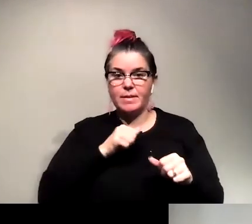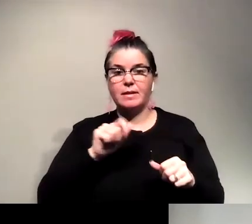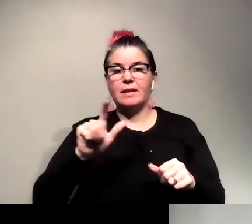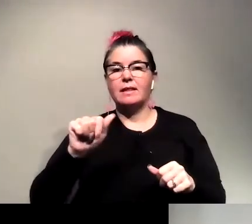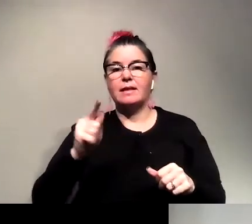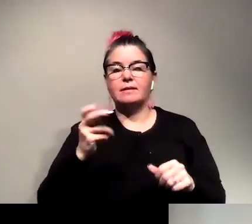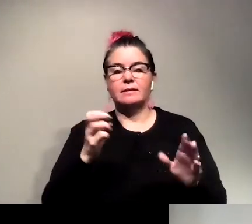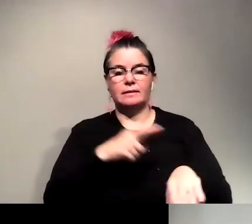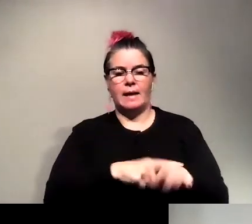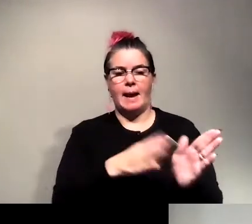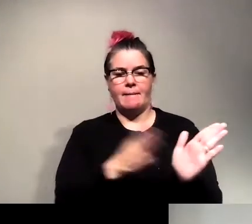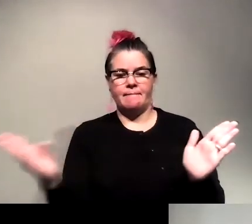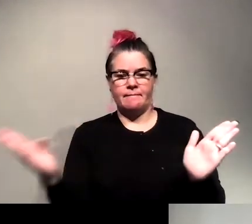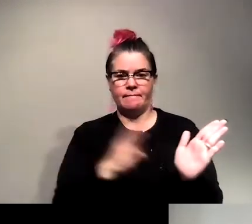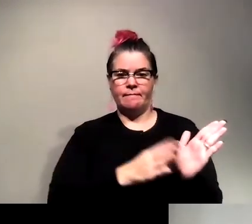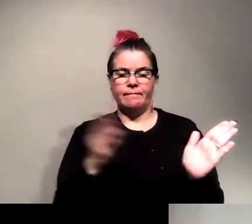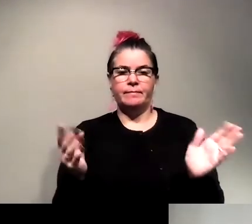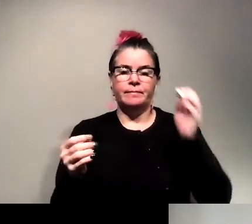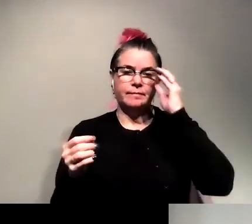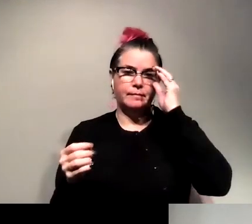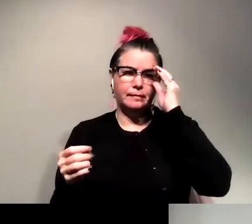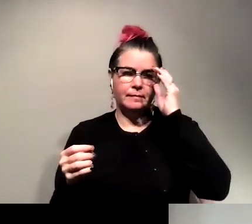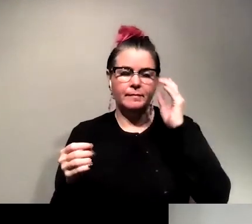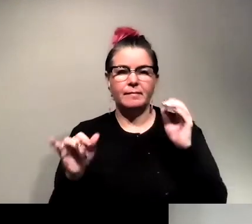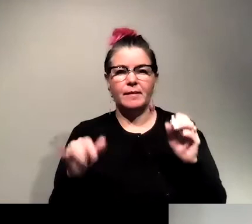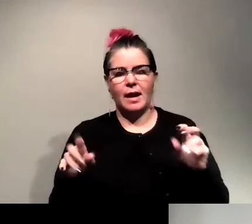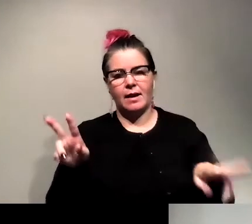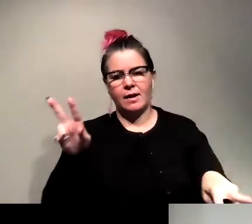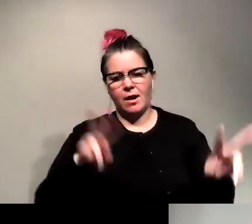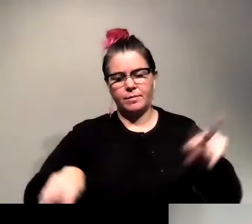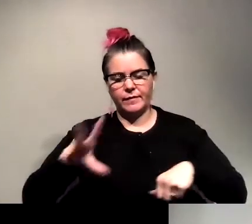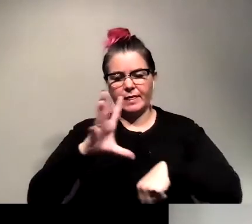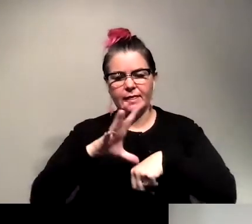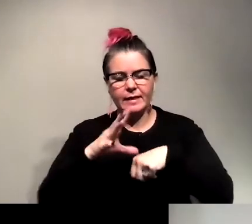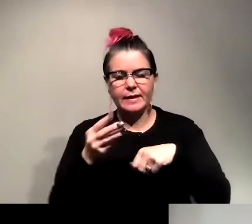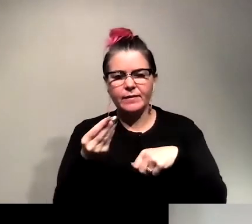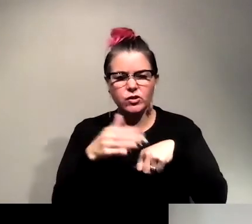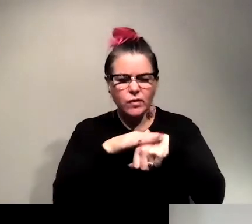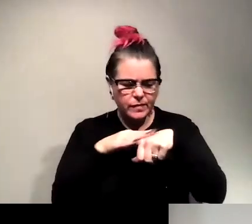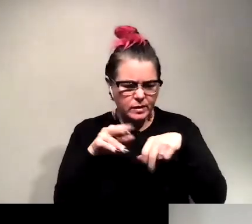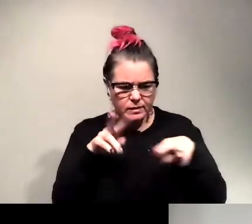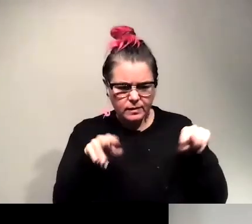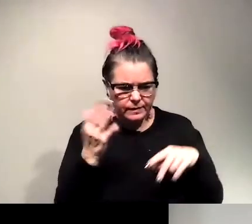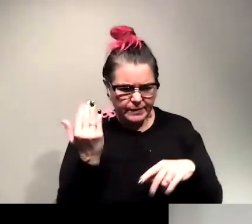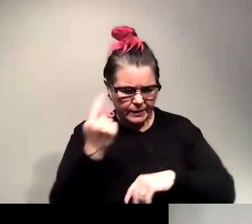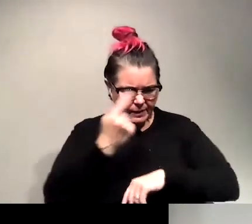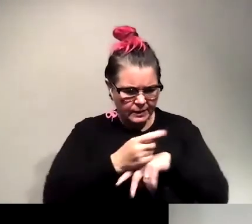assay, where I'm looking at like time, that's observing the leaf surface for 15 days, couple hours each